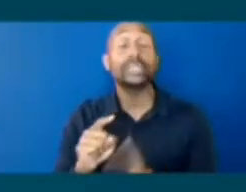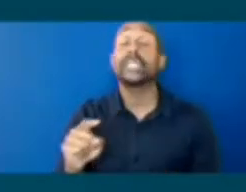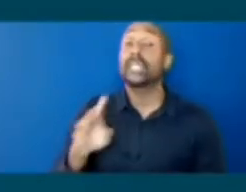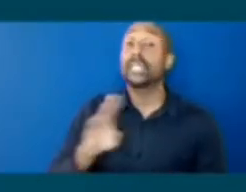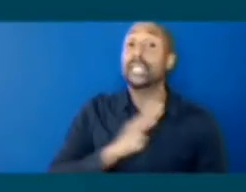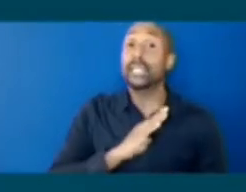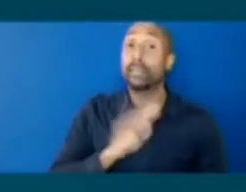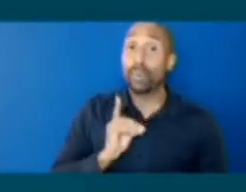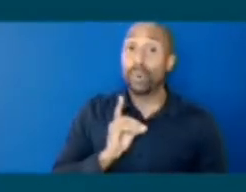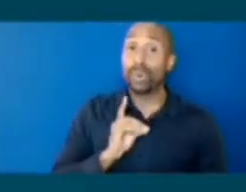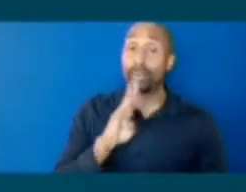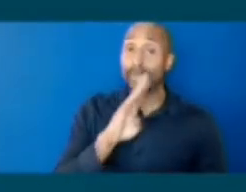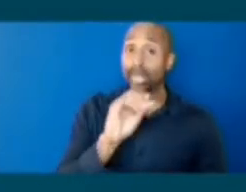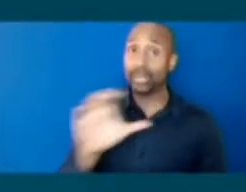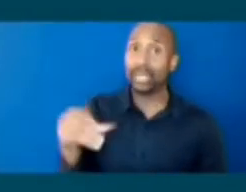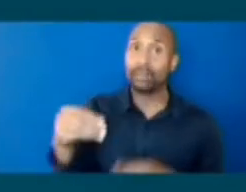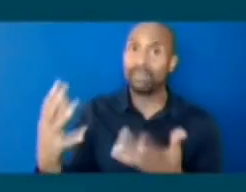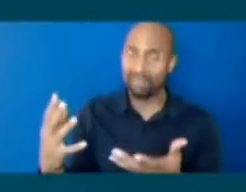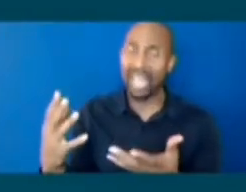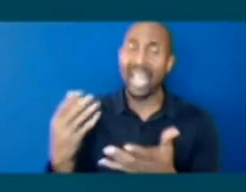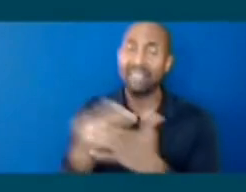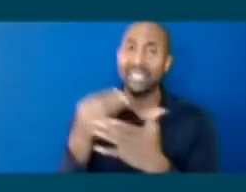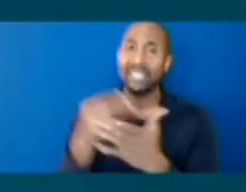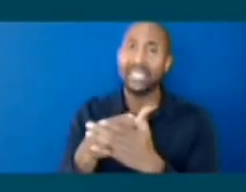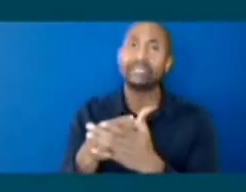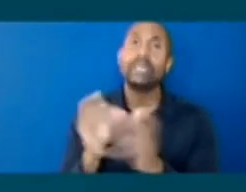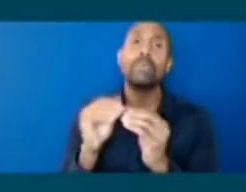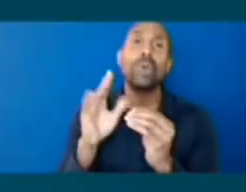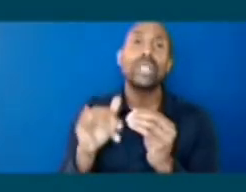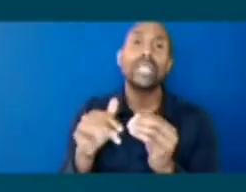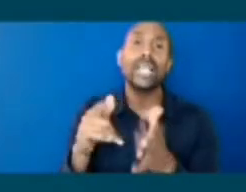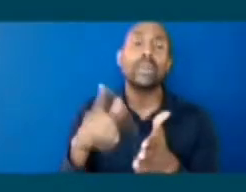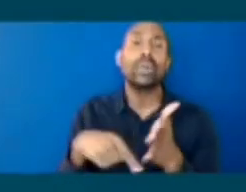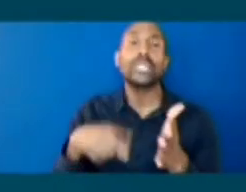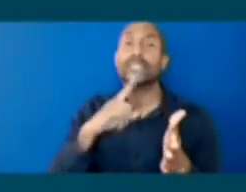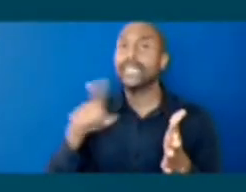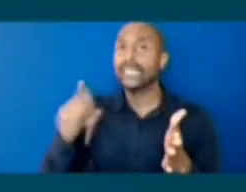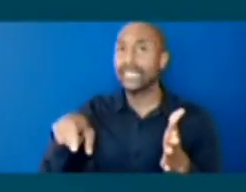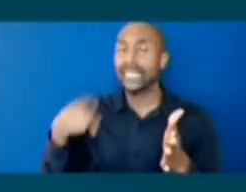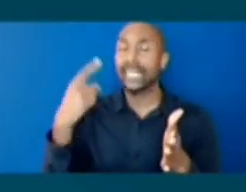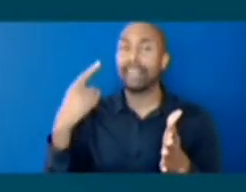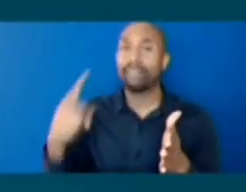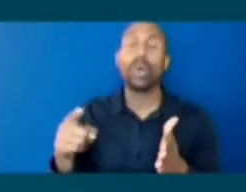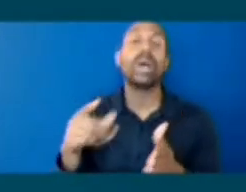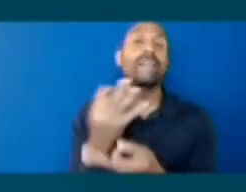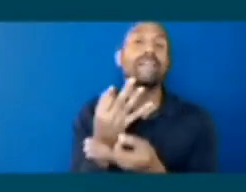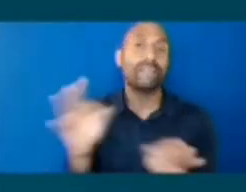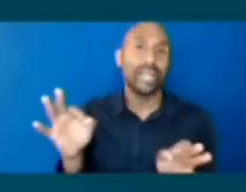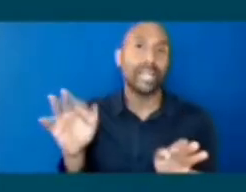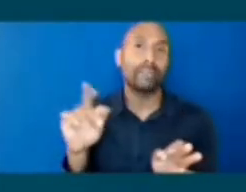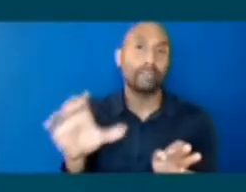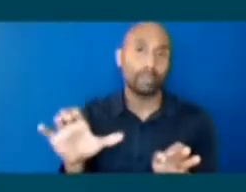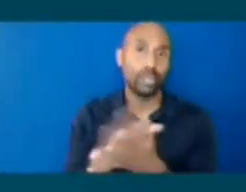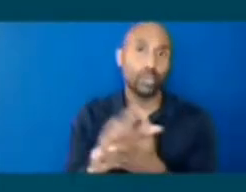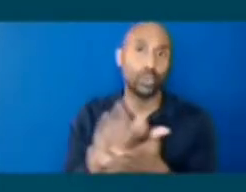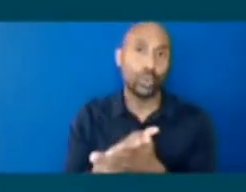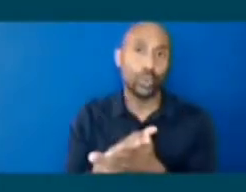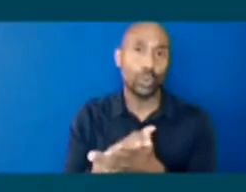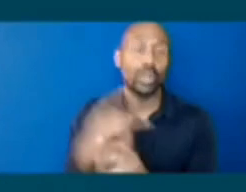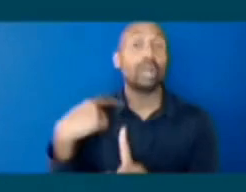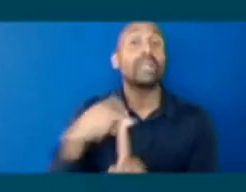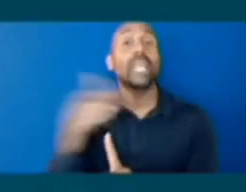to maintain a system of free public schools, and in fact provides resources outside of CMS designed to enhance and support education in